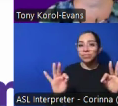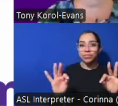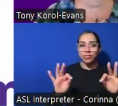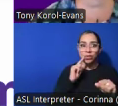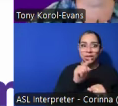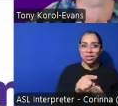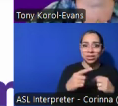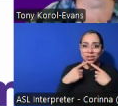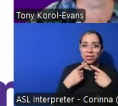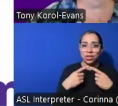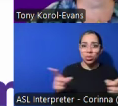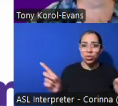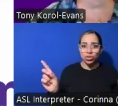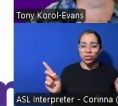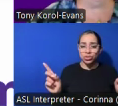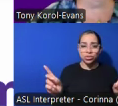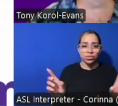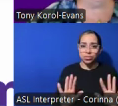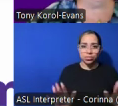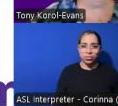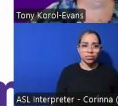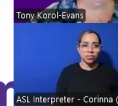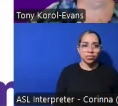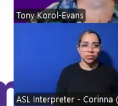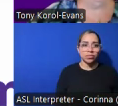Next slide, please.